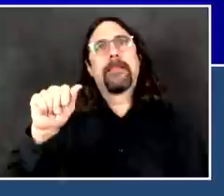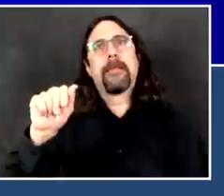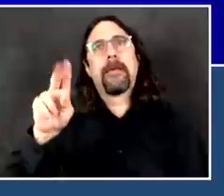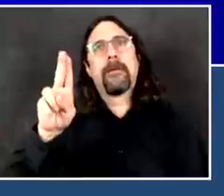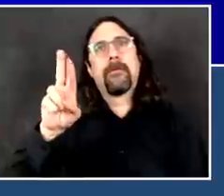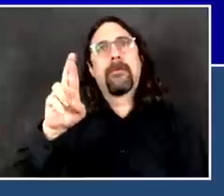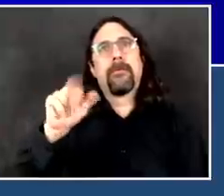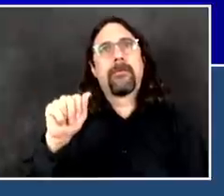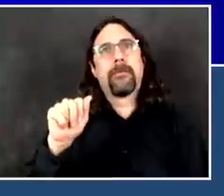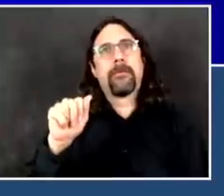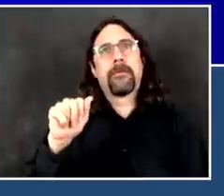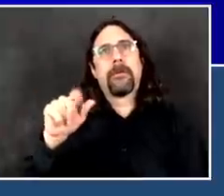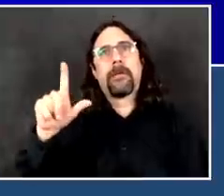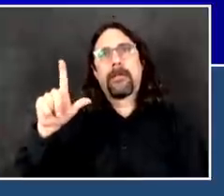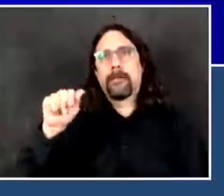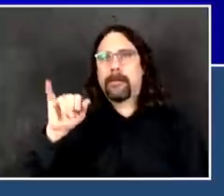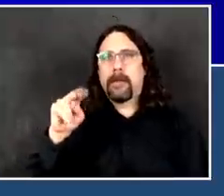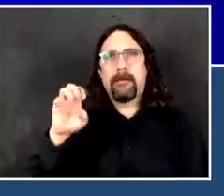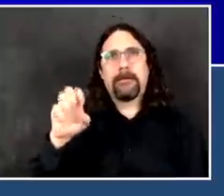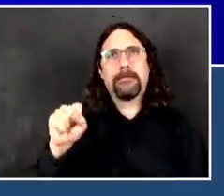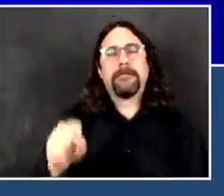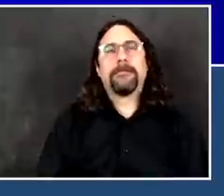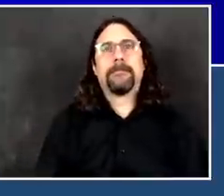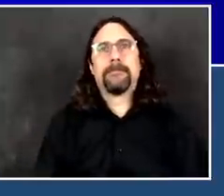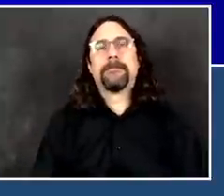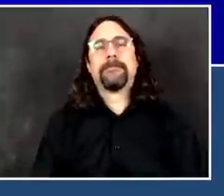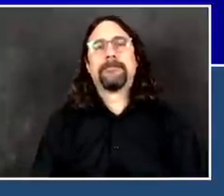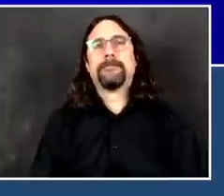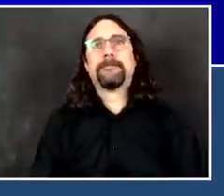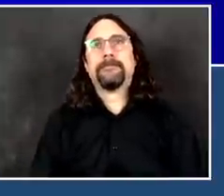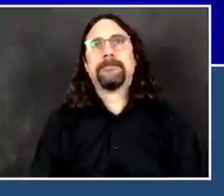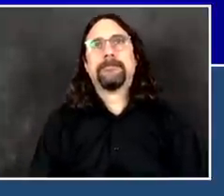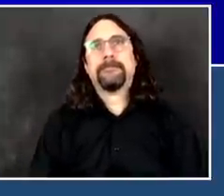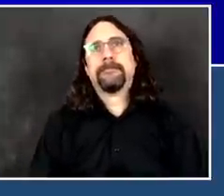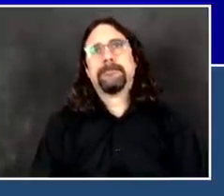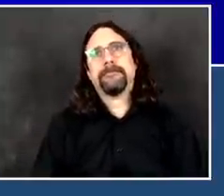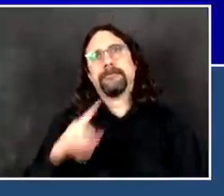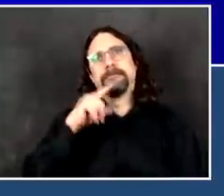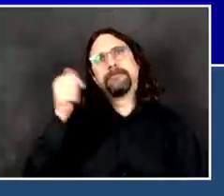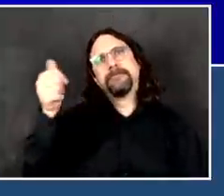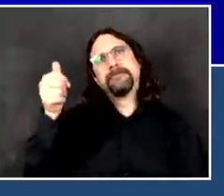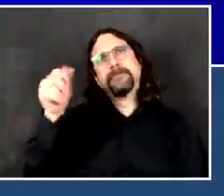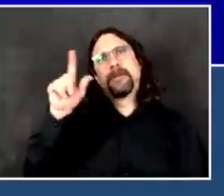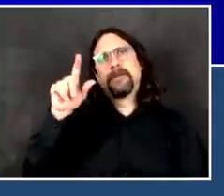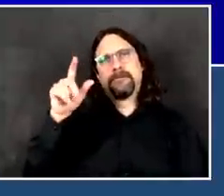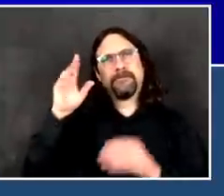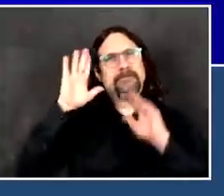So incredible team effort to help us help ourselves, and we're very, very appreciative.